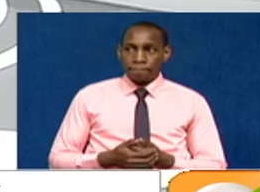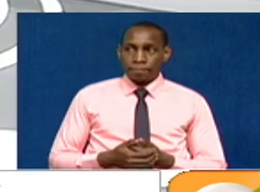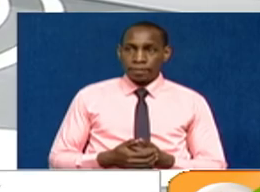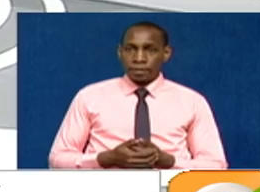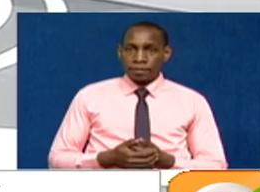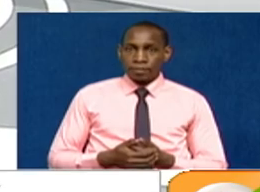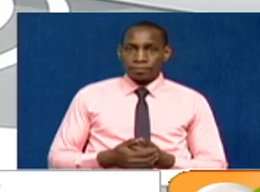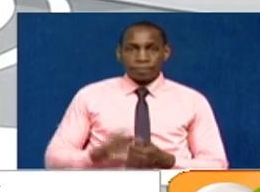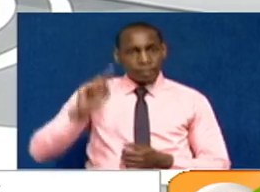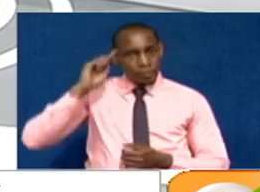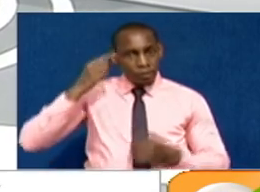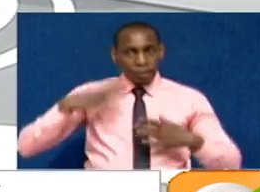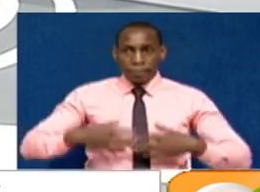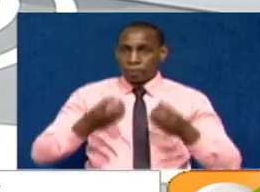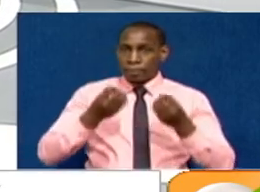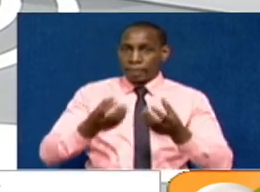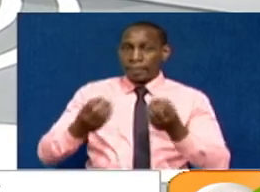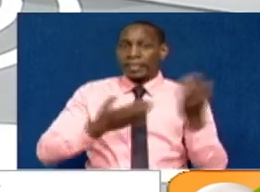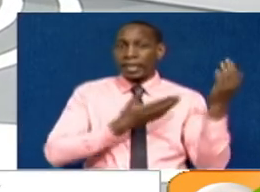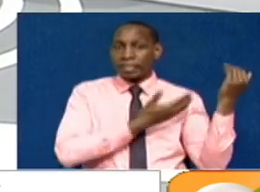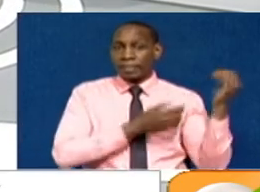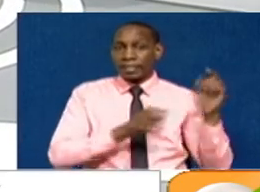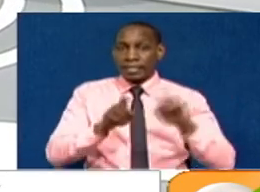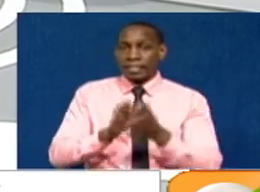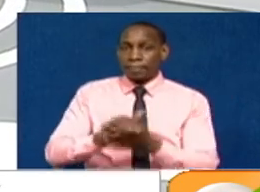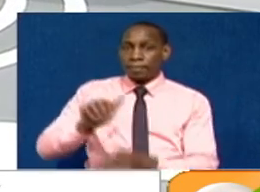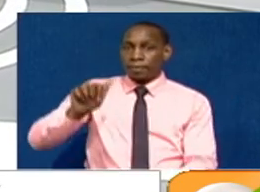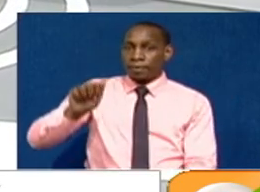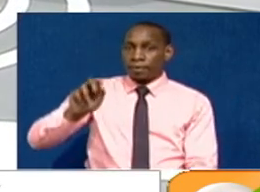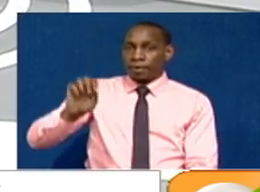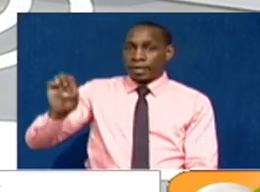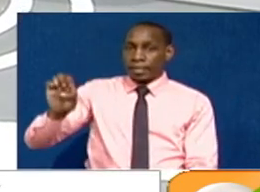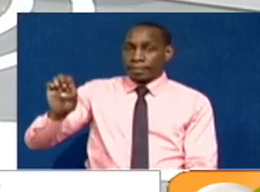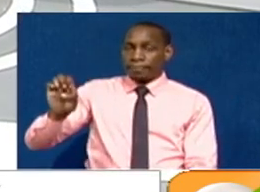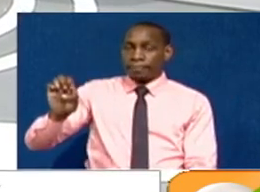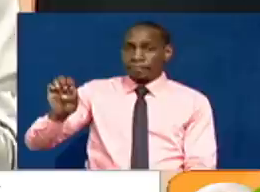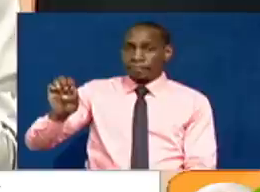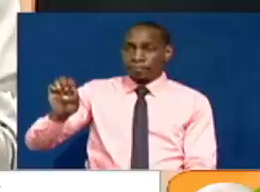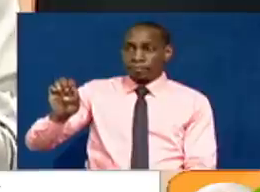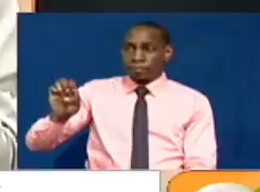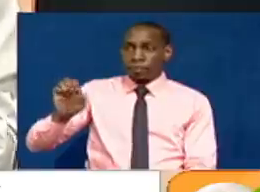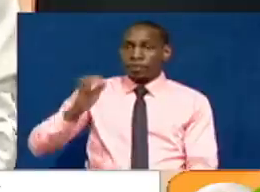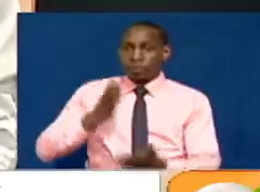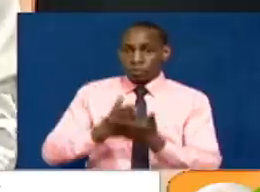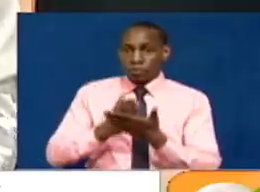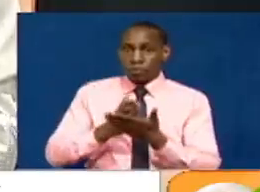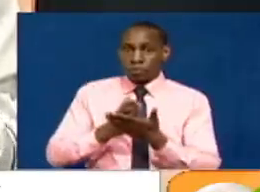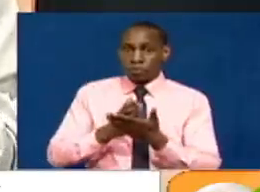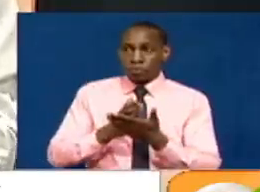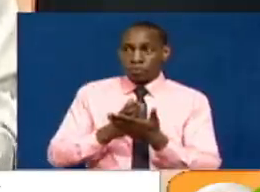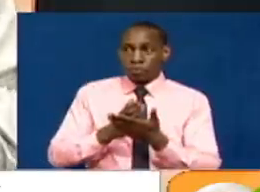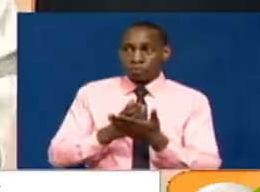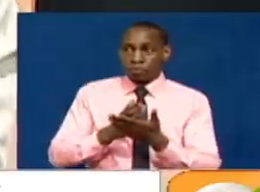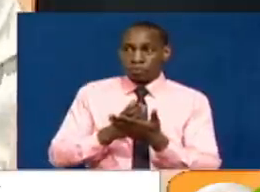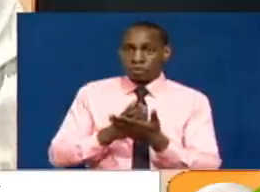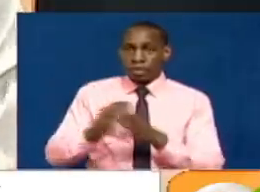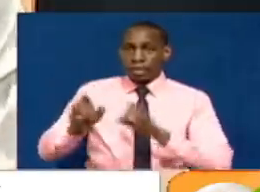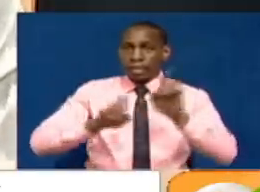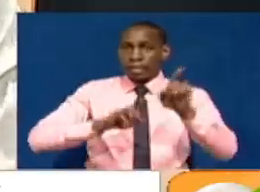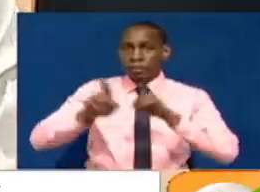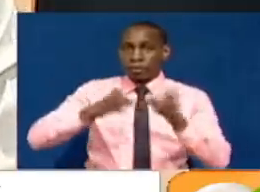I thought a lot of people saw this coming. I mean, Anne Waiguru had a long journey to get to Karen in